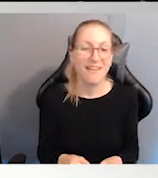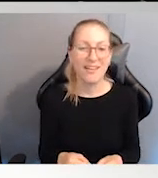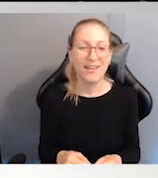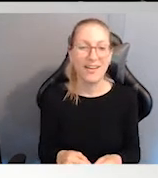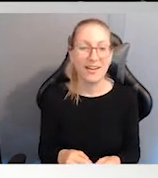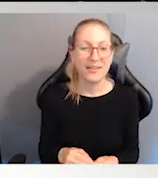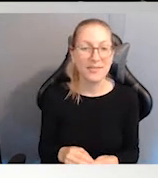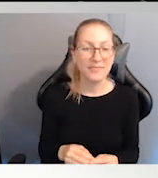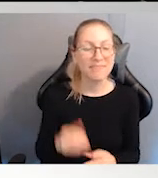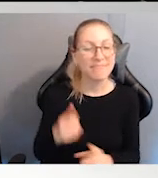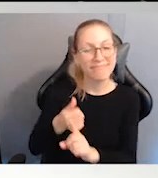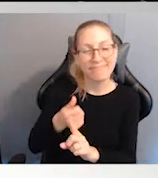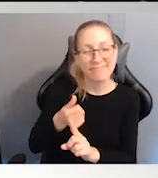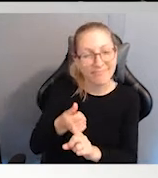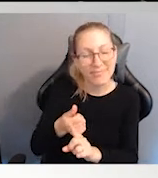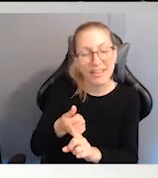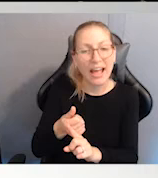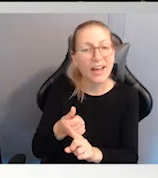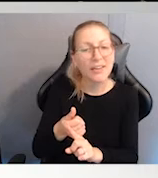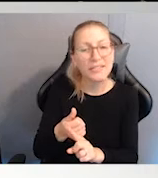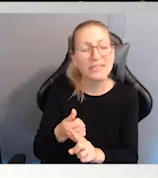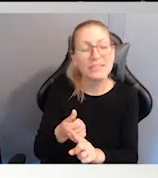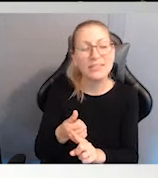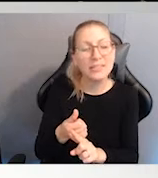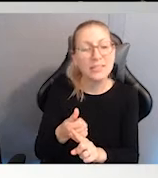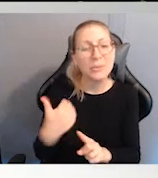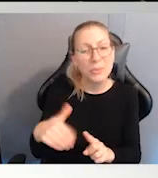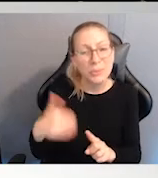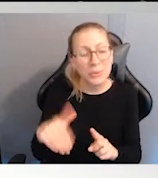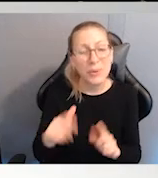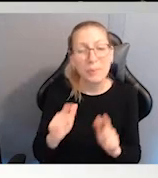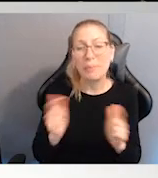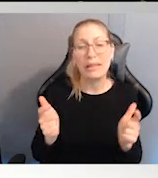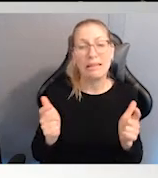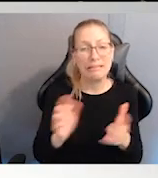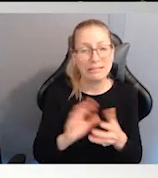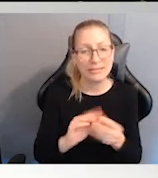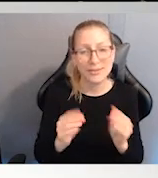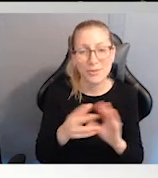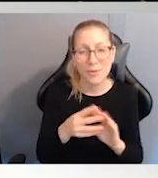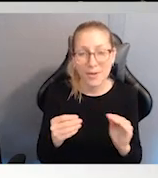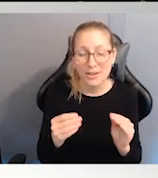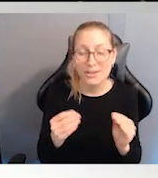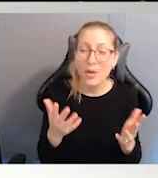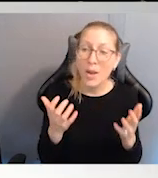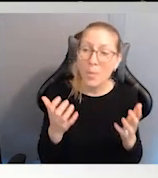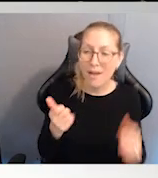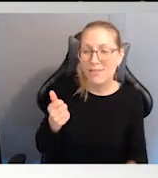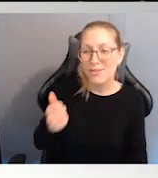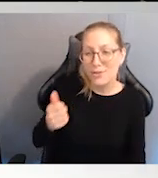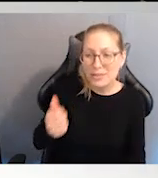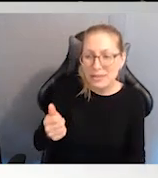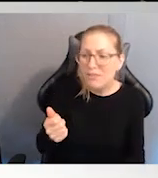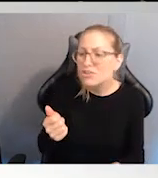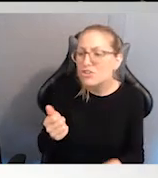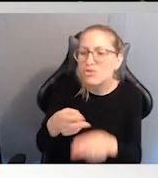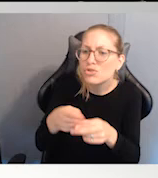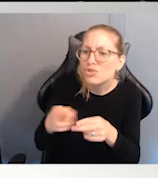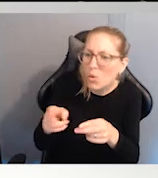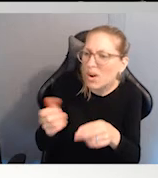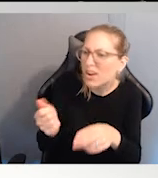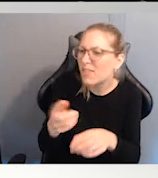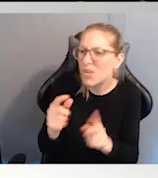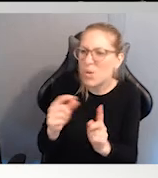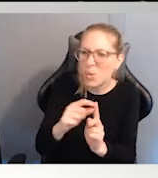And she has a huge story, so I want her to do at least a few words. Just because she's amazing. Just